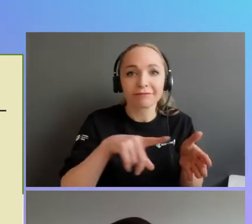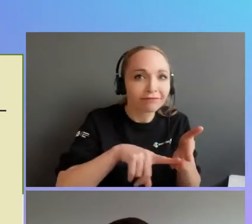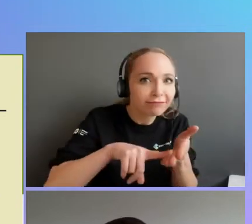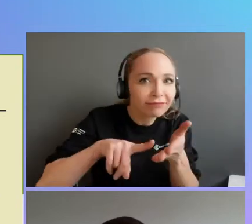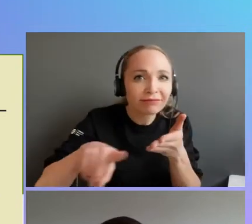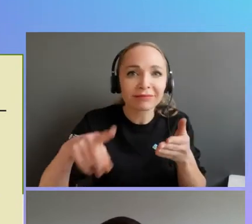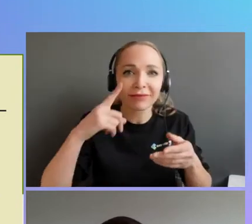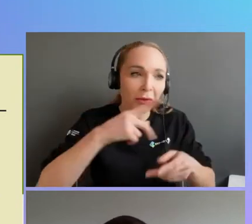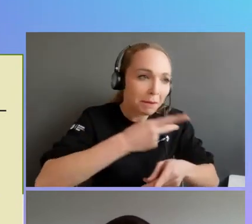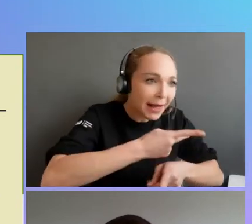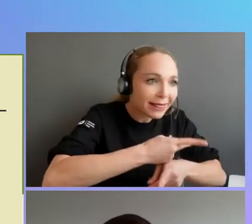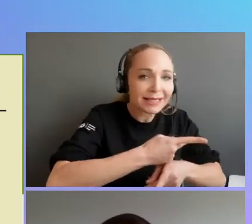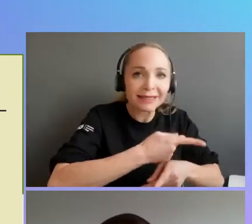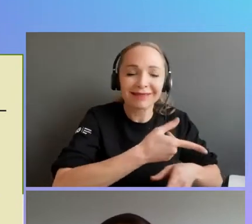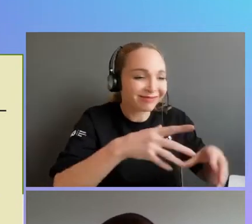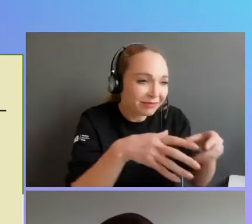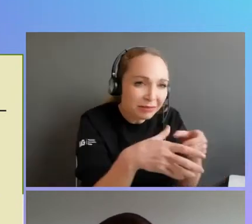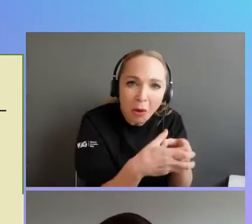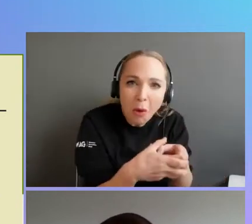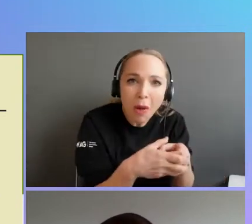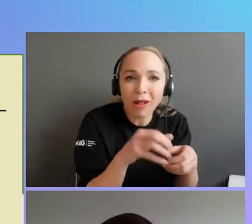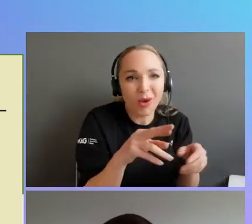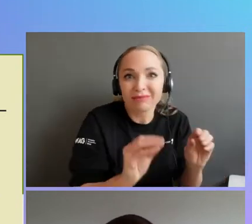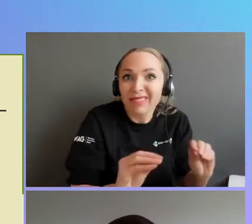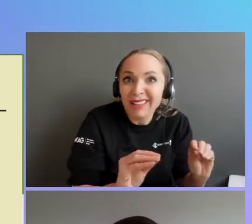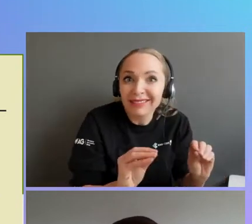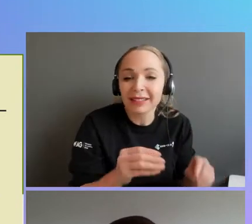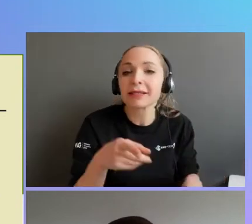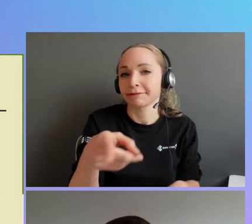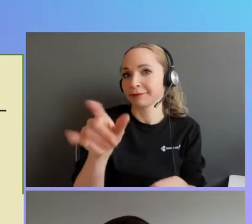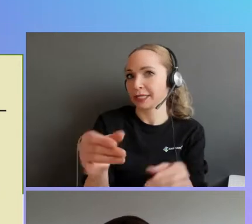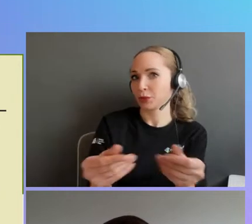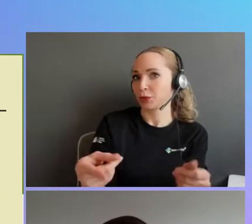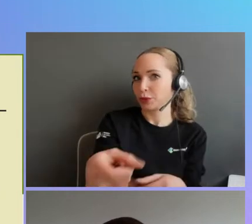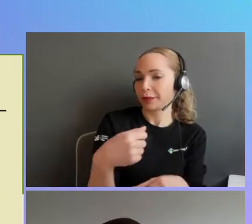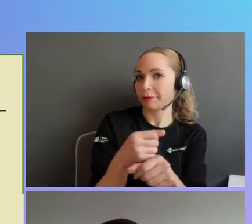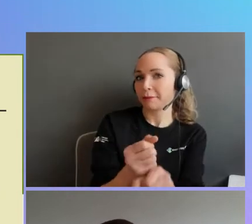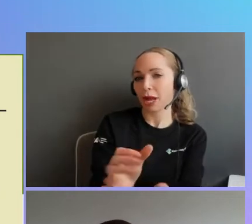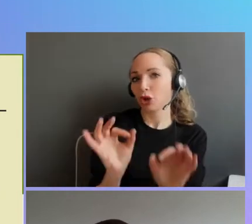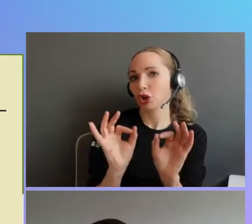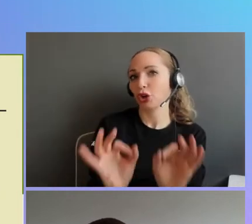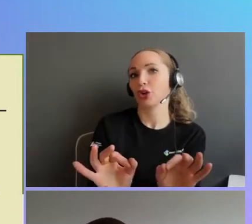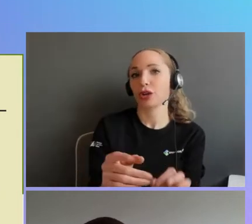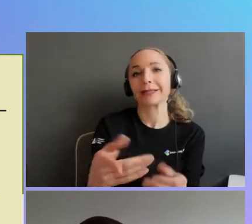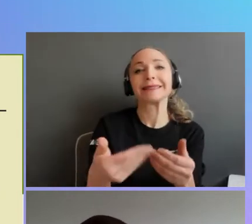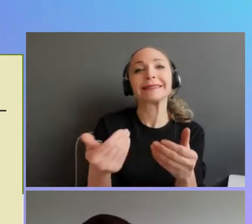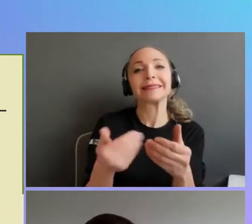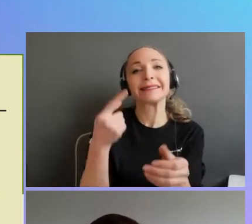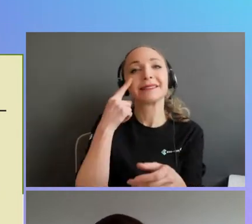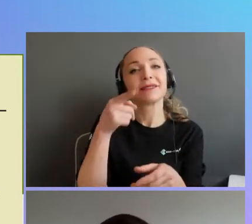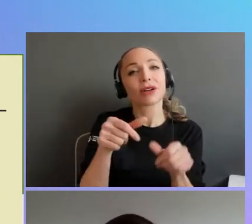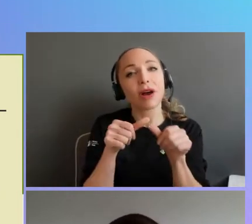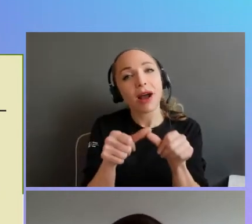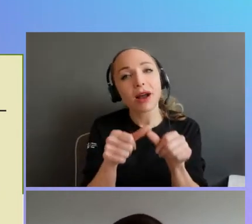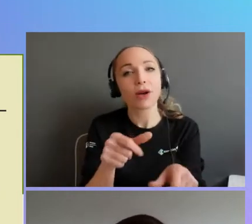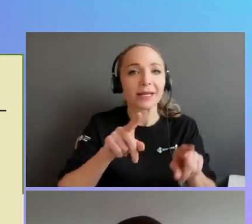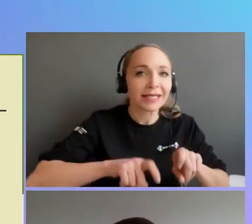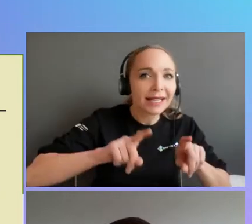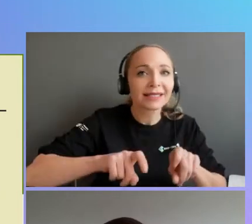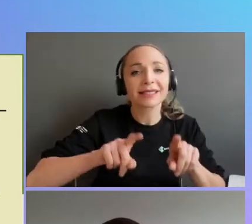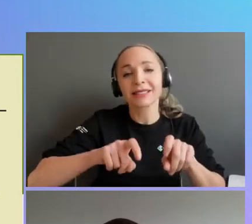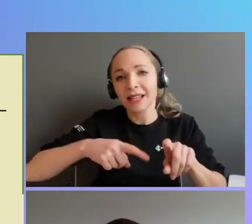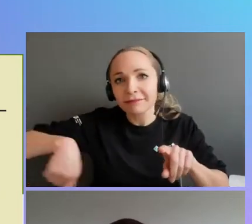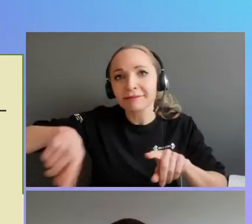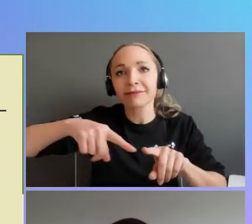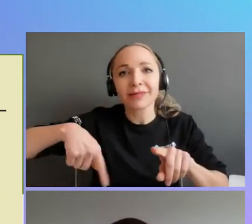makes it viable to have an ongoing testing without having to pick through test files on each